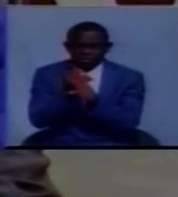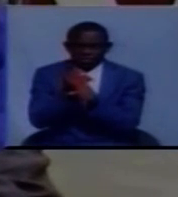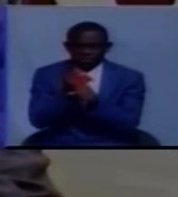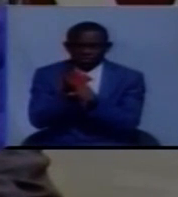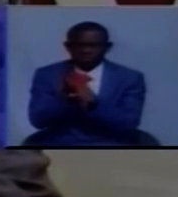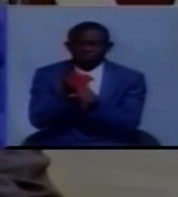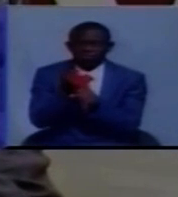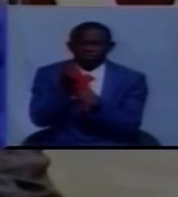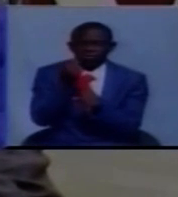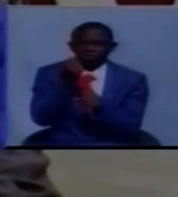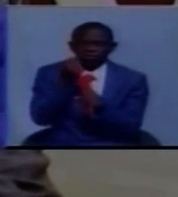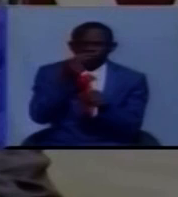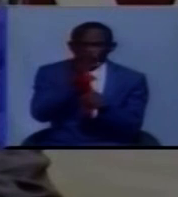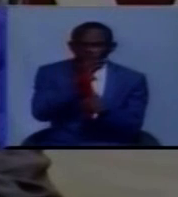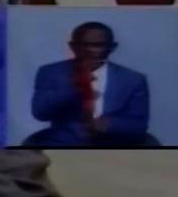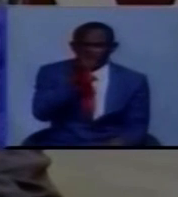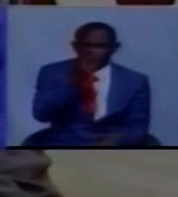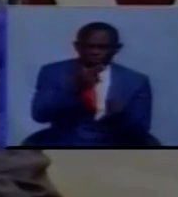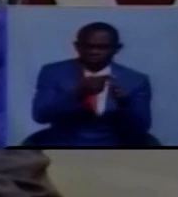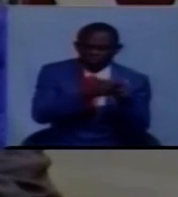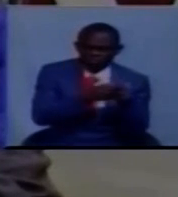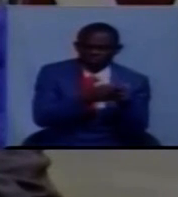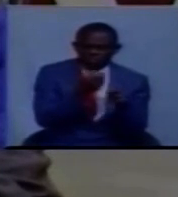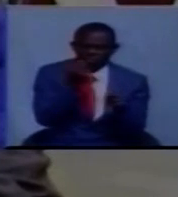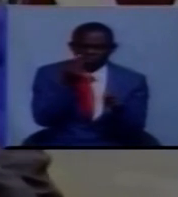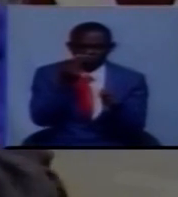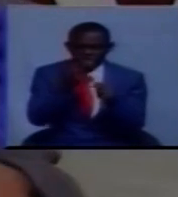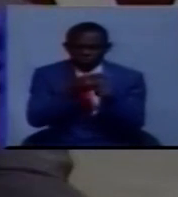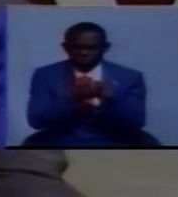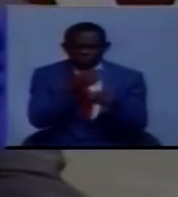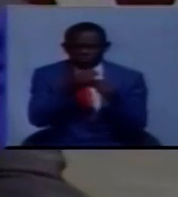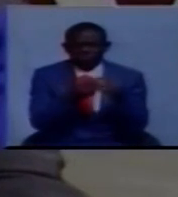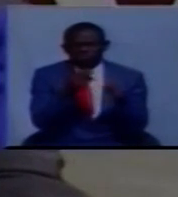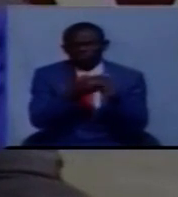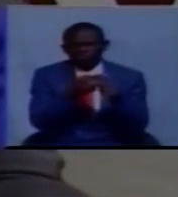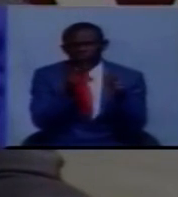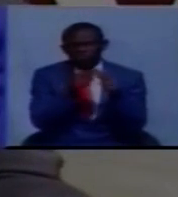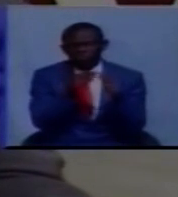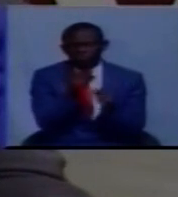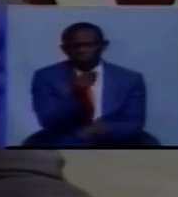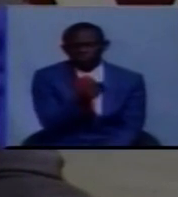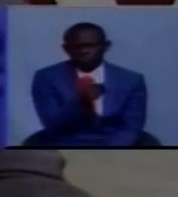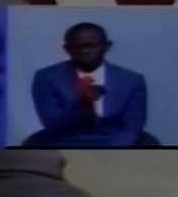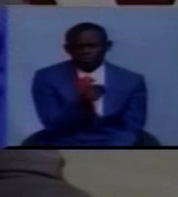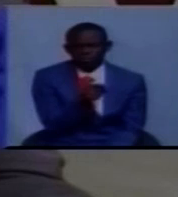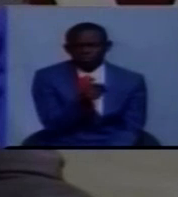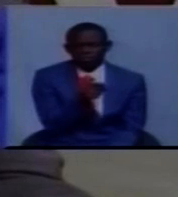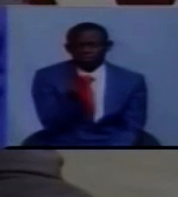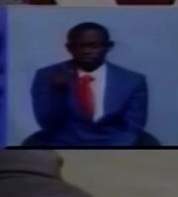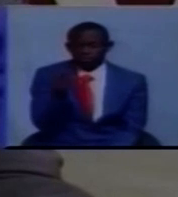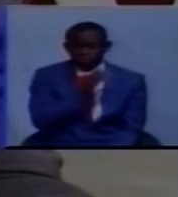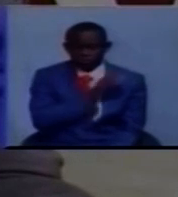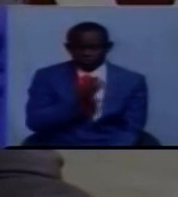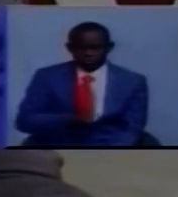short-term contract between 6 months and so there should be a reasonable a reason why you should employ somebody on